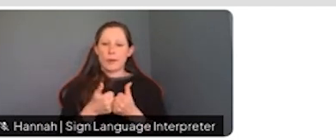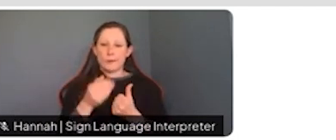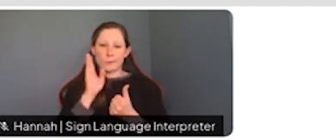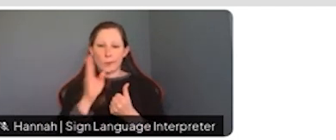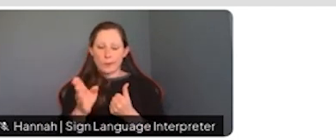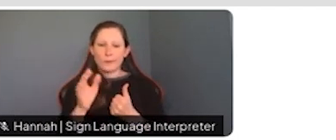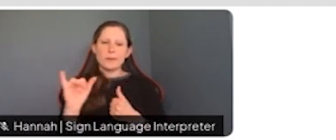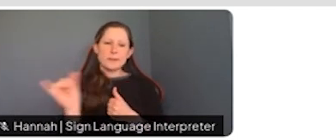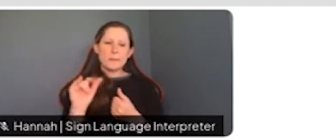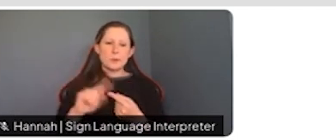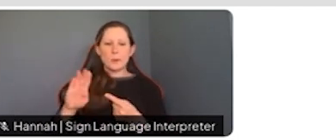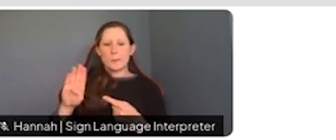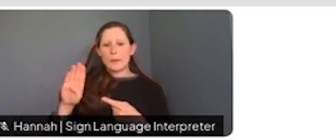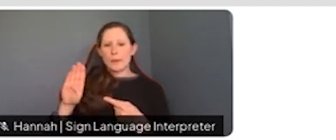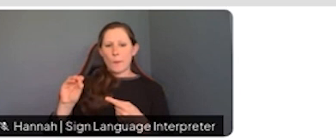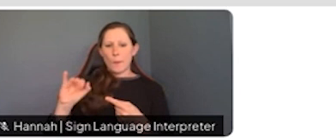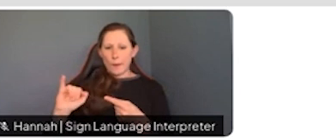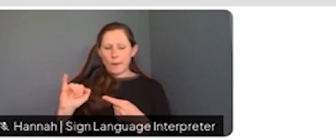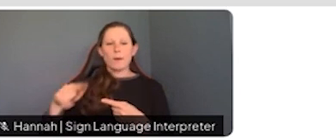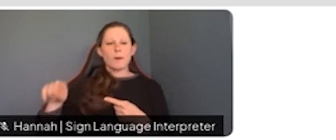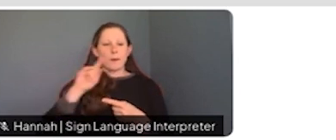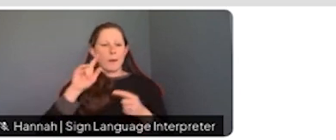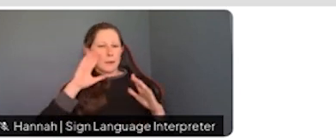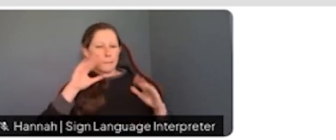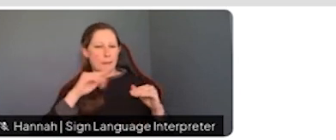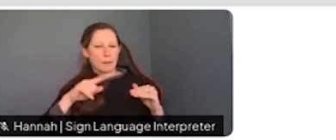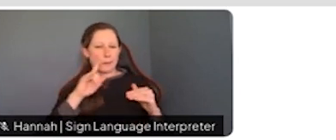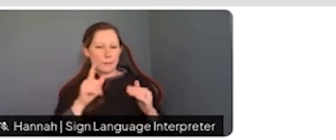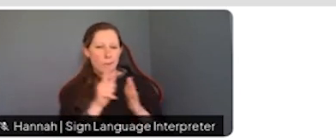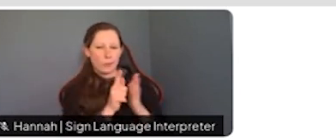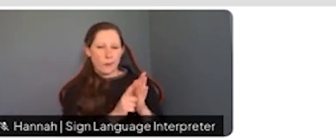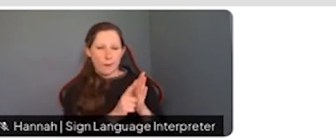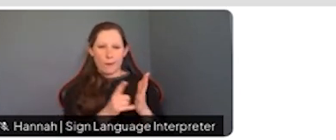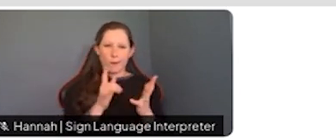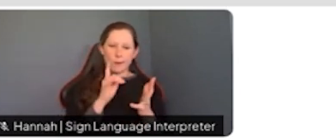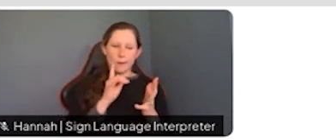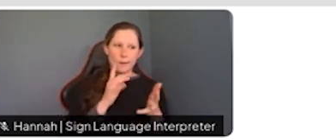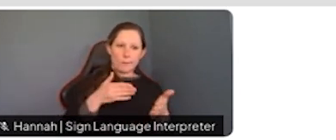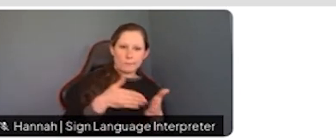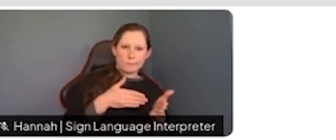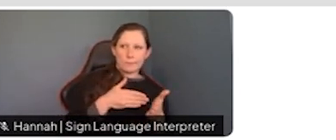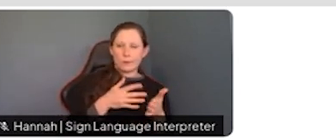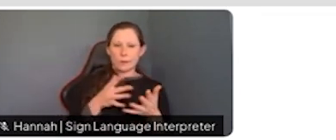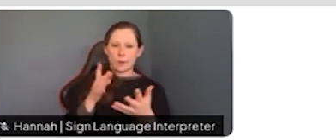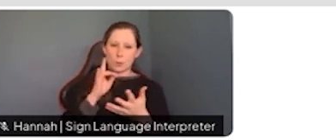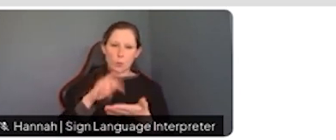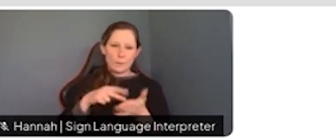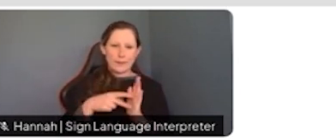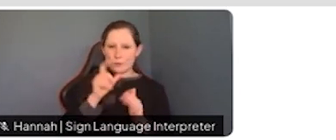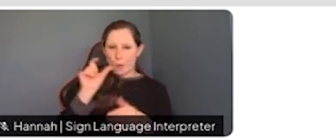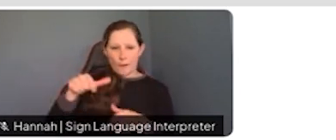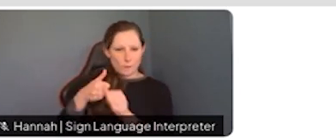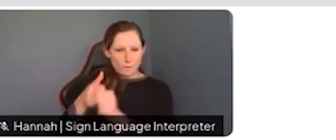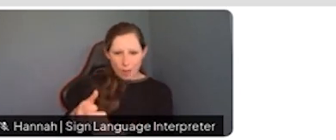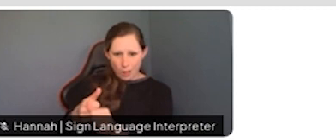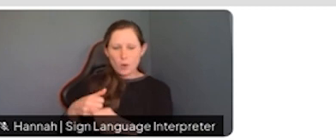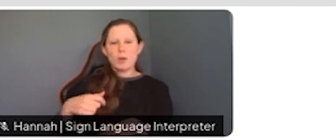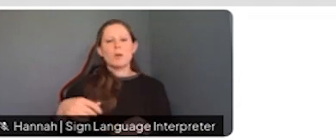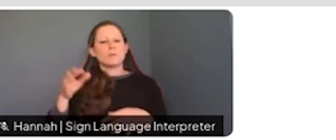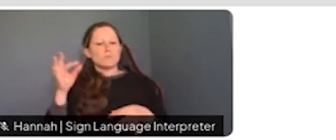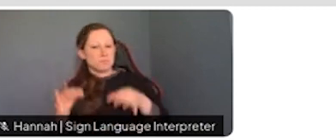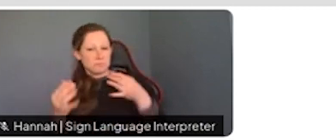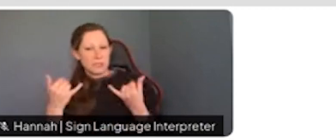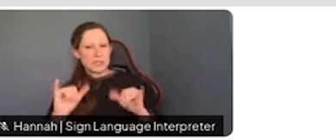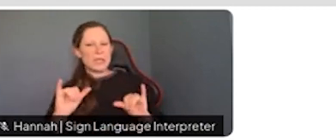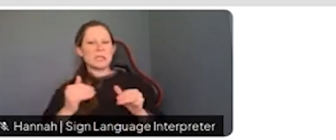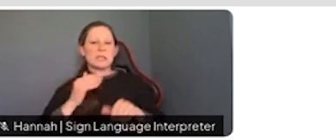may expand the class of companies protected from enforcement. The government will likely appeal the district court's decision, and this may take some time.